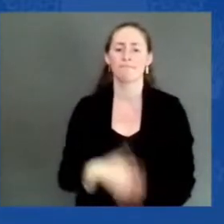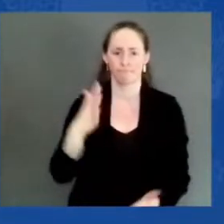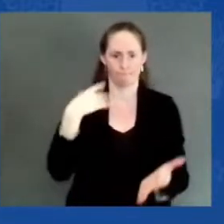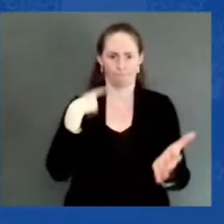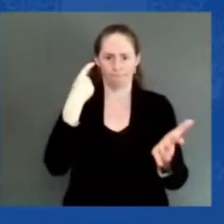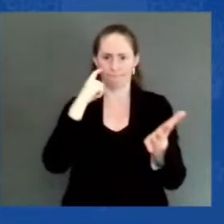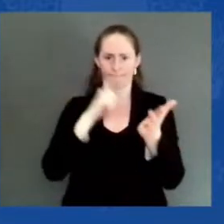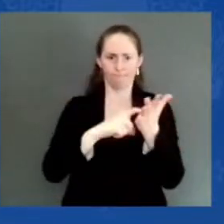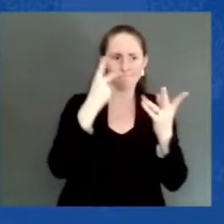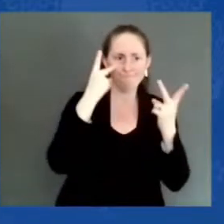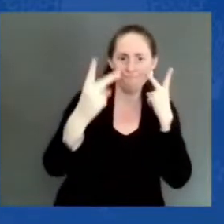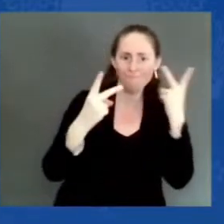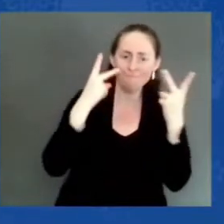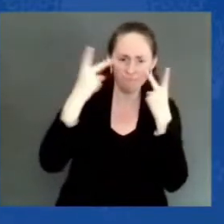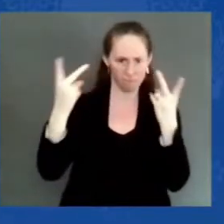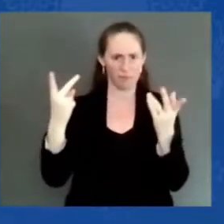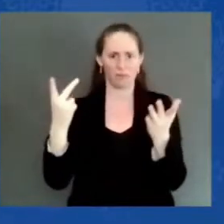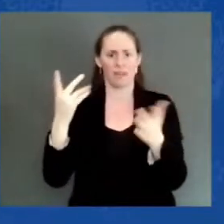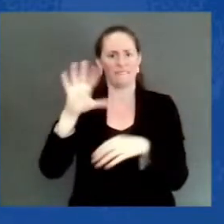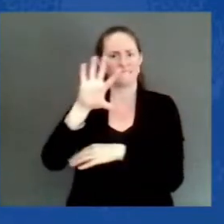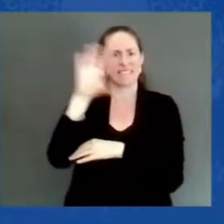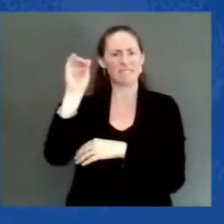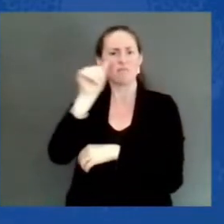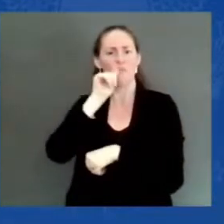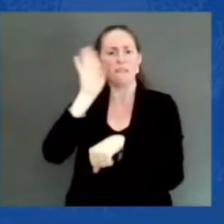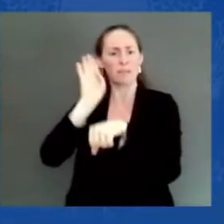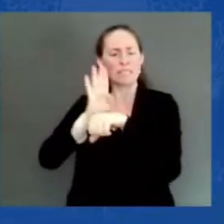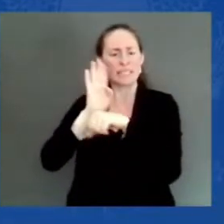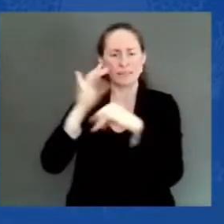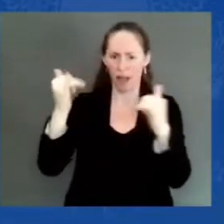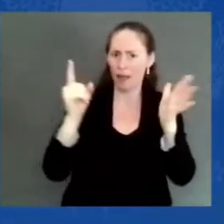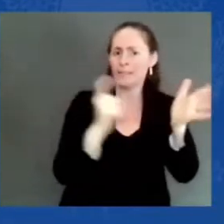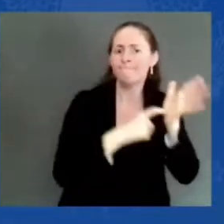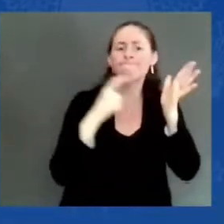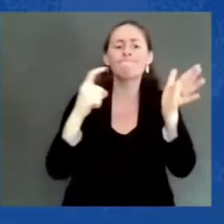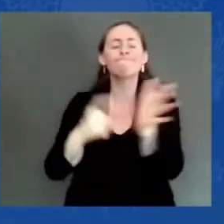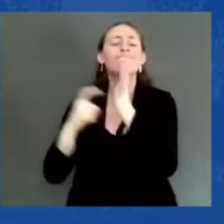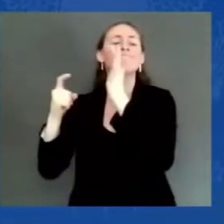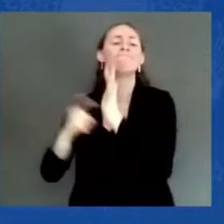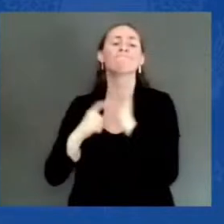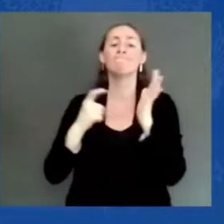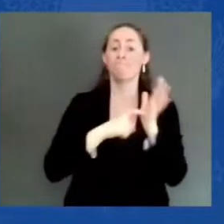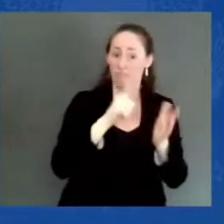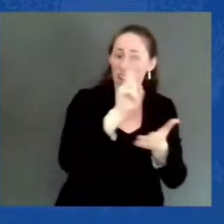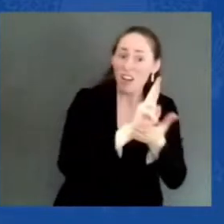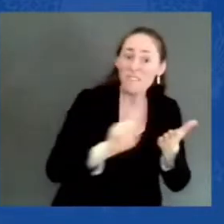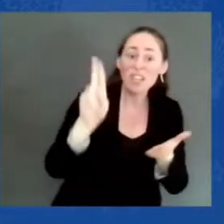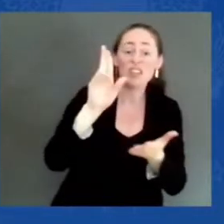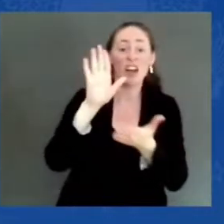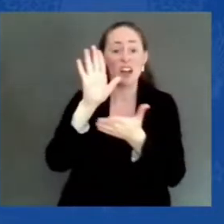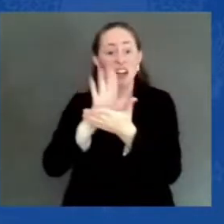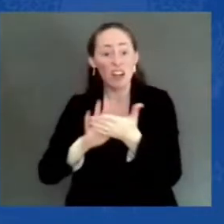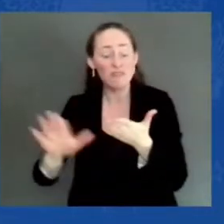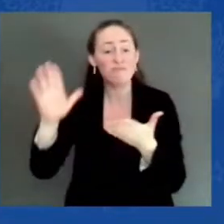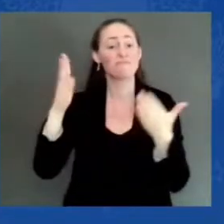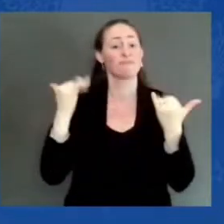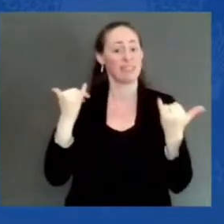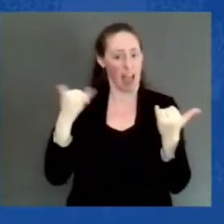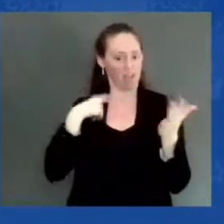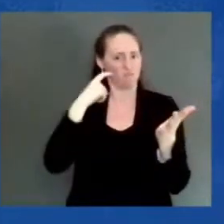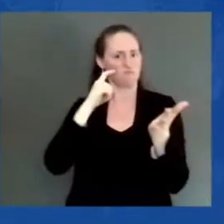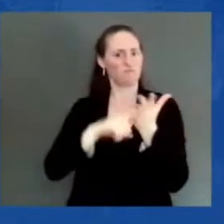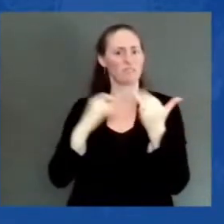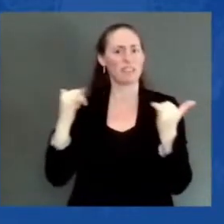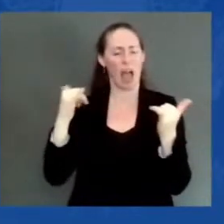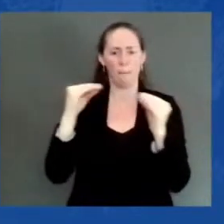requirements. Colleges and universities are requiring more than 5 million students to be vaccinated as they return to classes